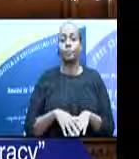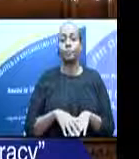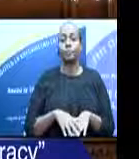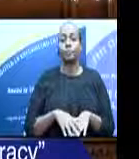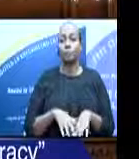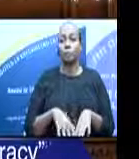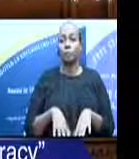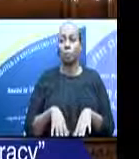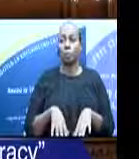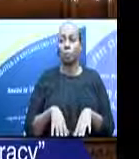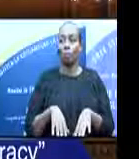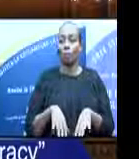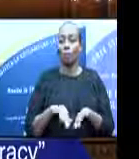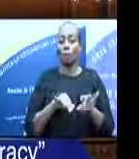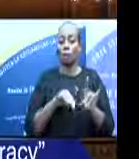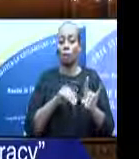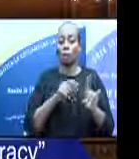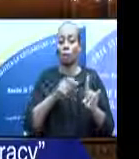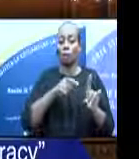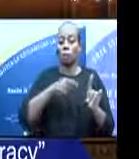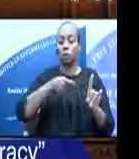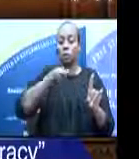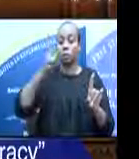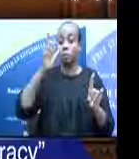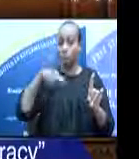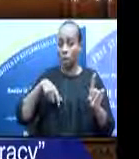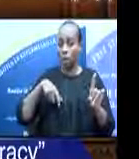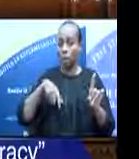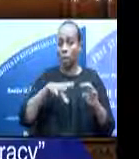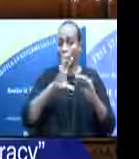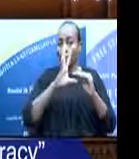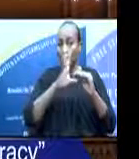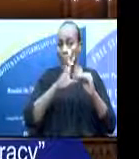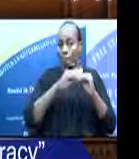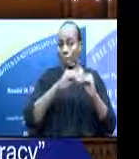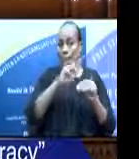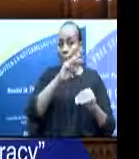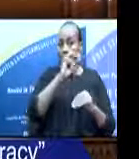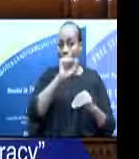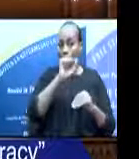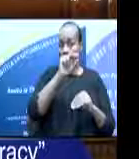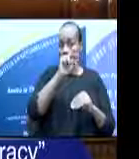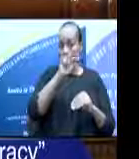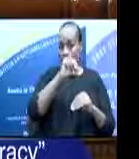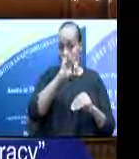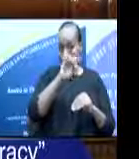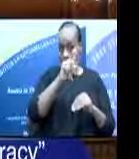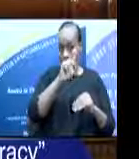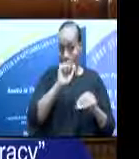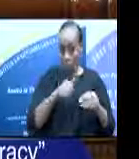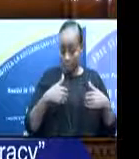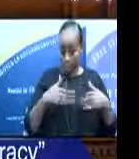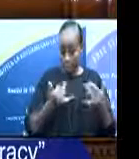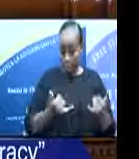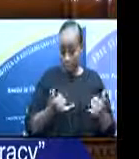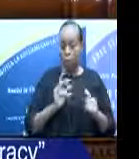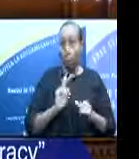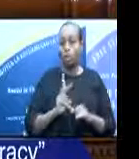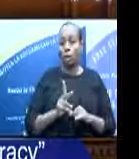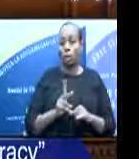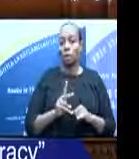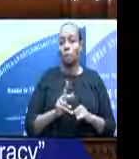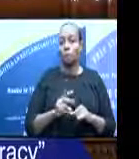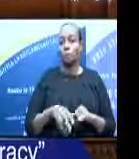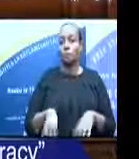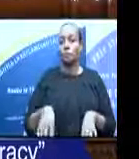Protect me, Madam Speaker. Honorable Kabati started again. Alternatively,